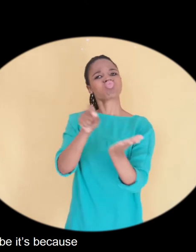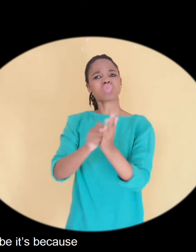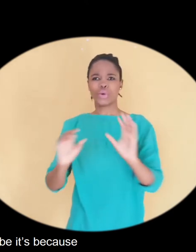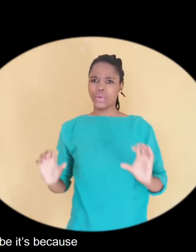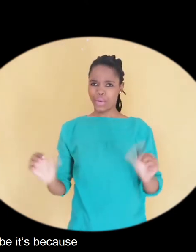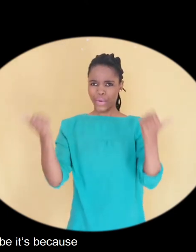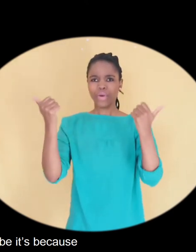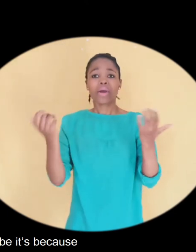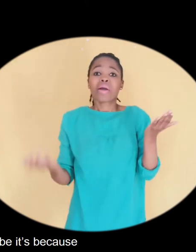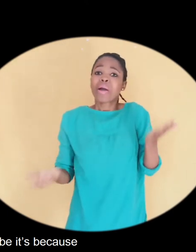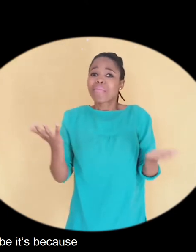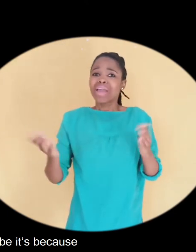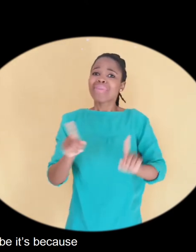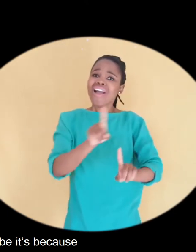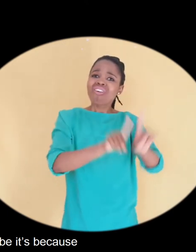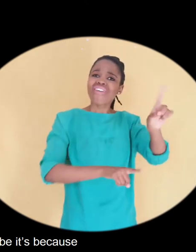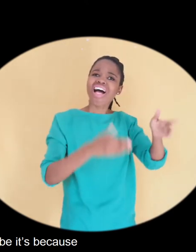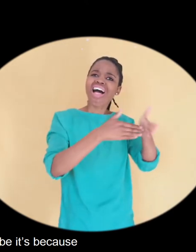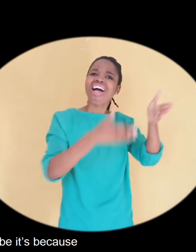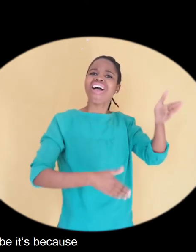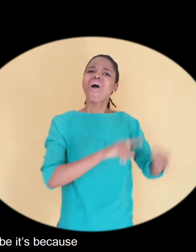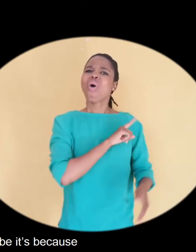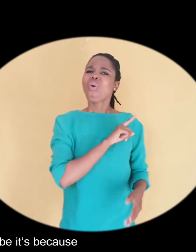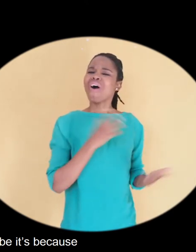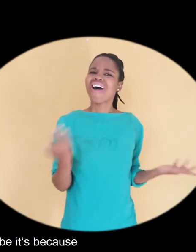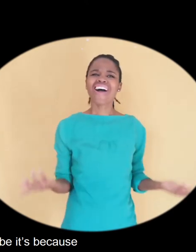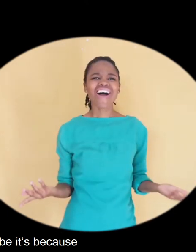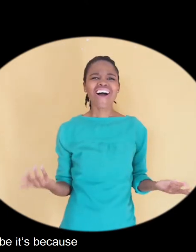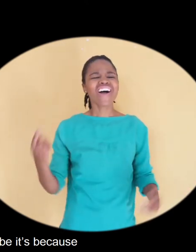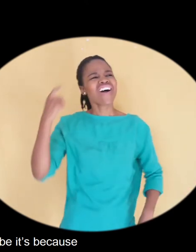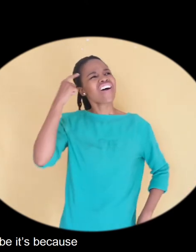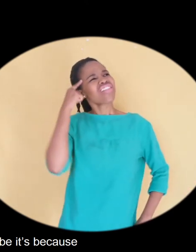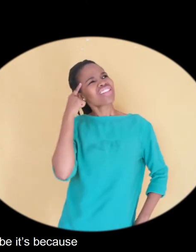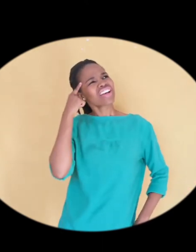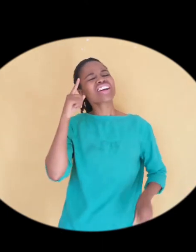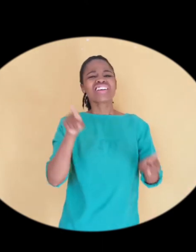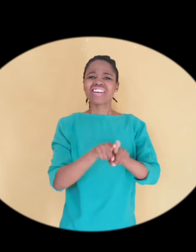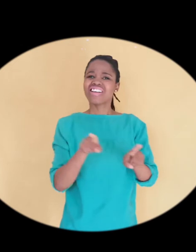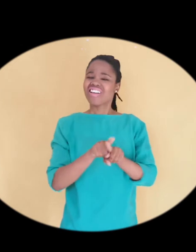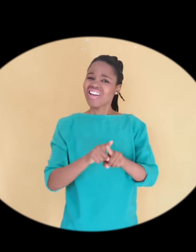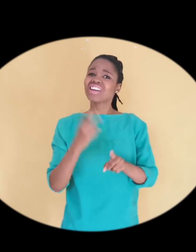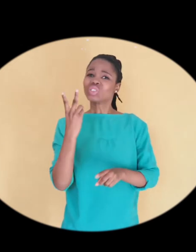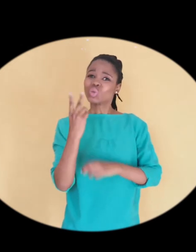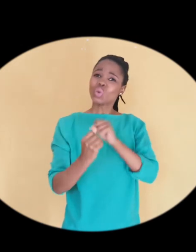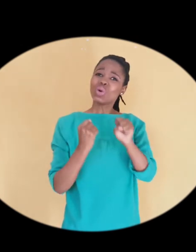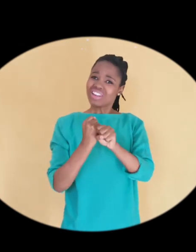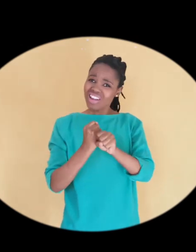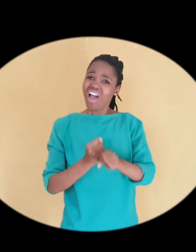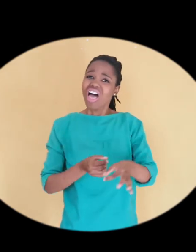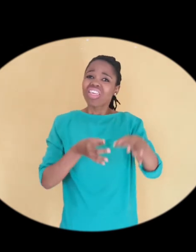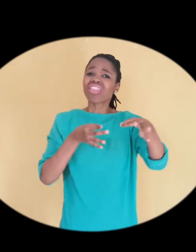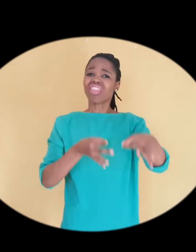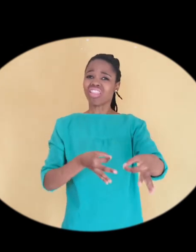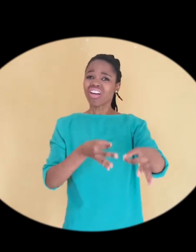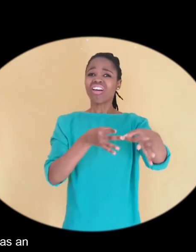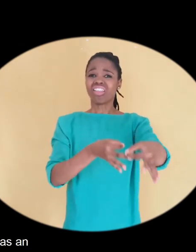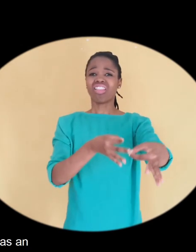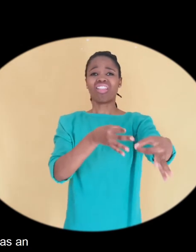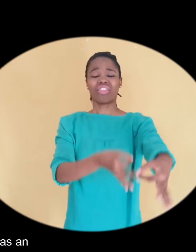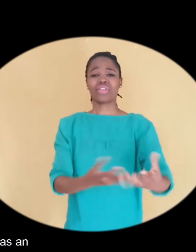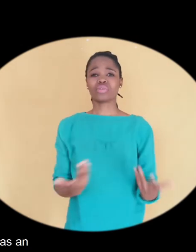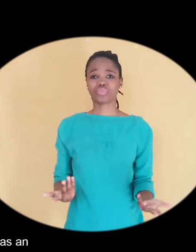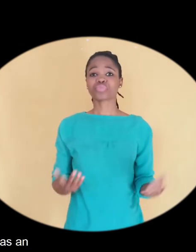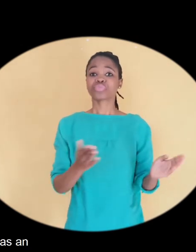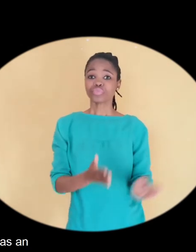Yeah. So I thought maybe it's because like it's not written well enough, So it took me 2 years. Okay. I met